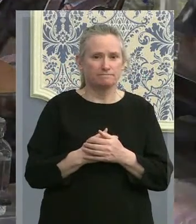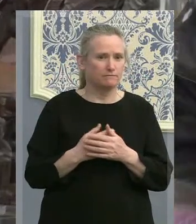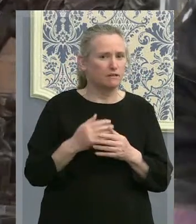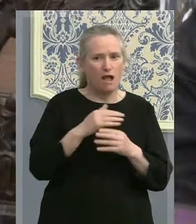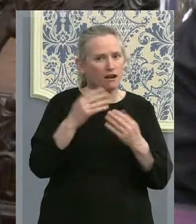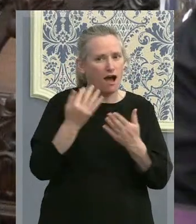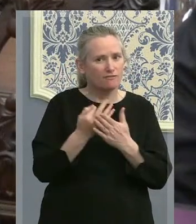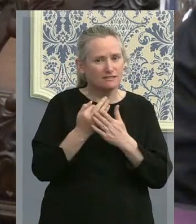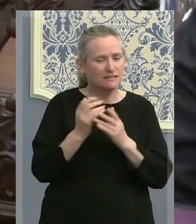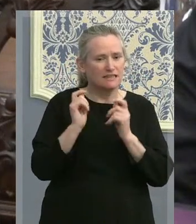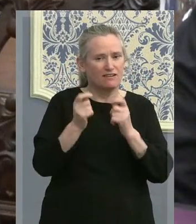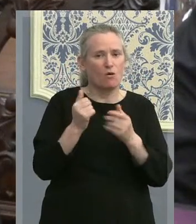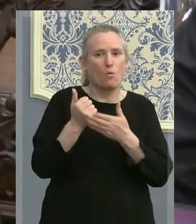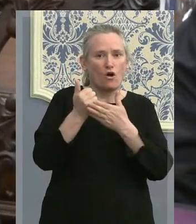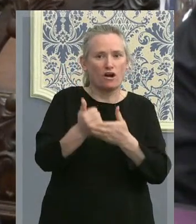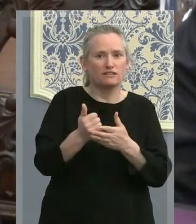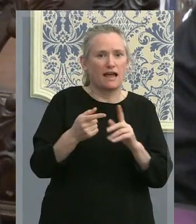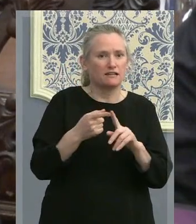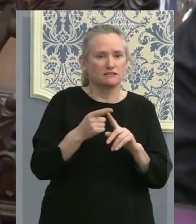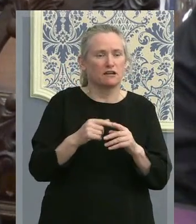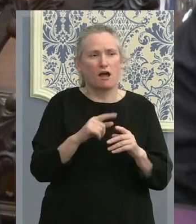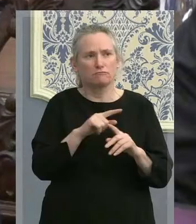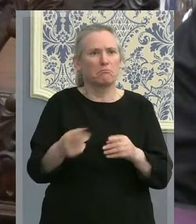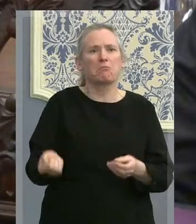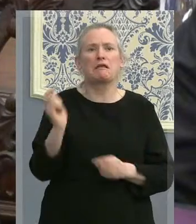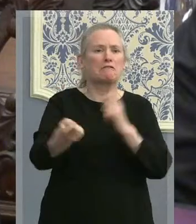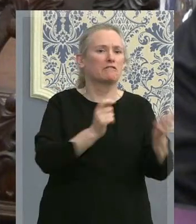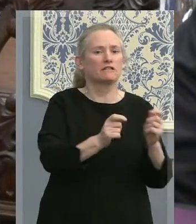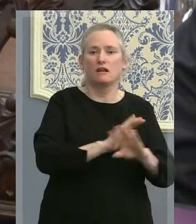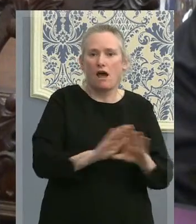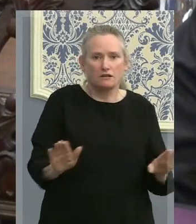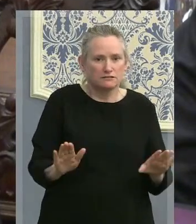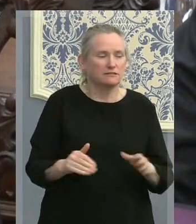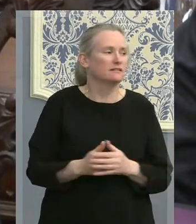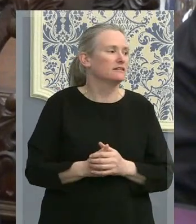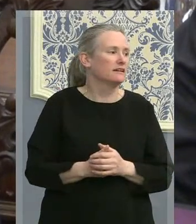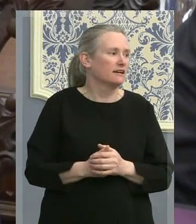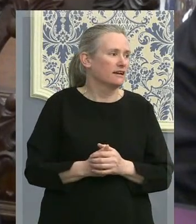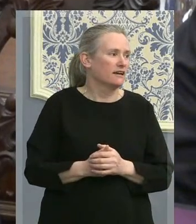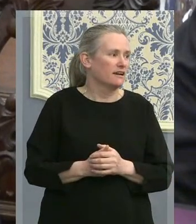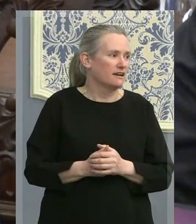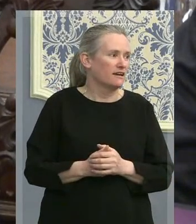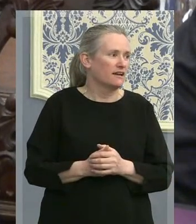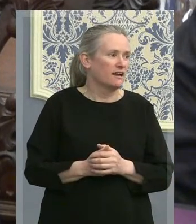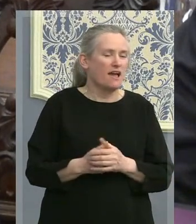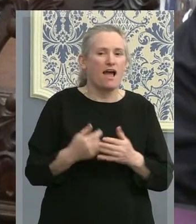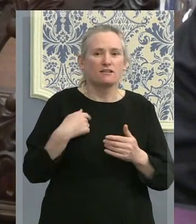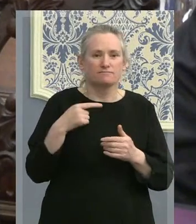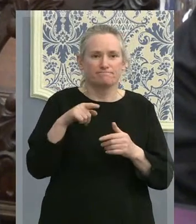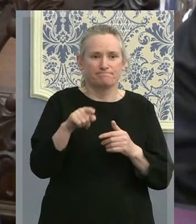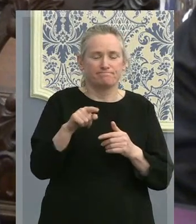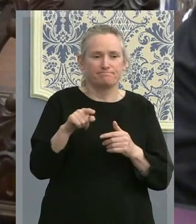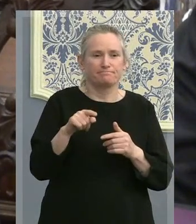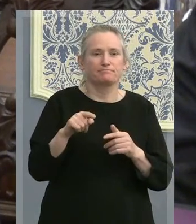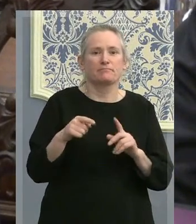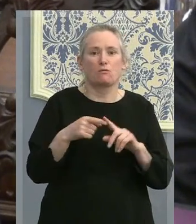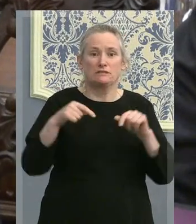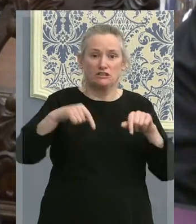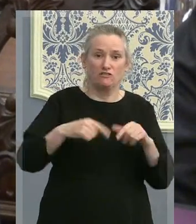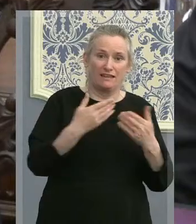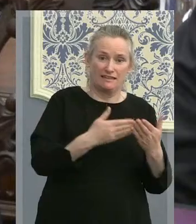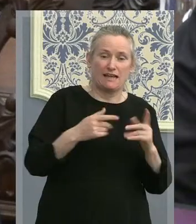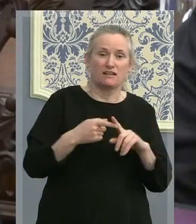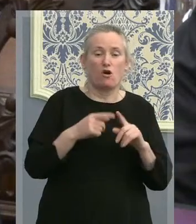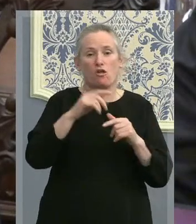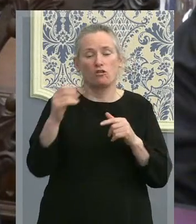often indeed, and I was lucky enough to be Mayor when Val Dunigan and Brendan Boyer were awarded with the Freedom of the City.